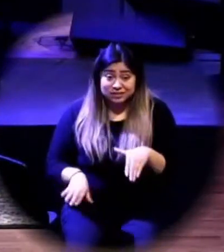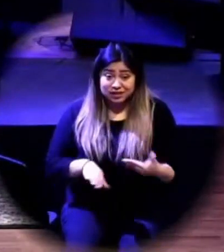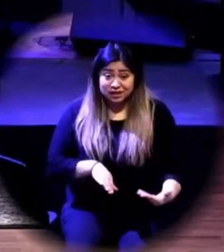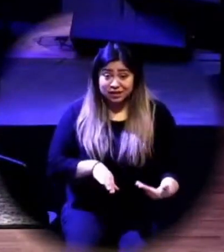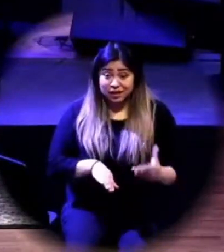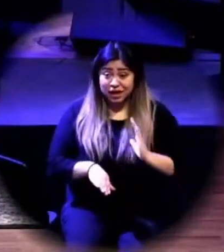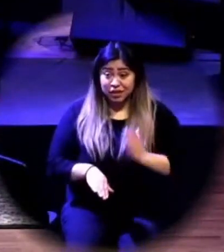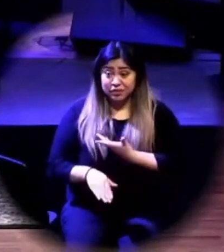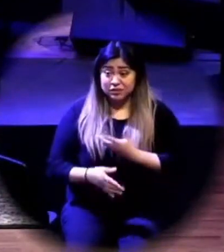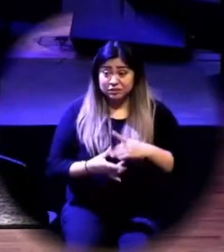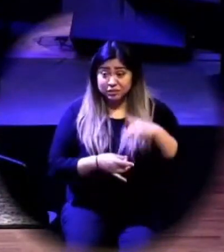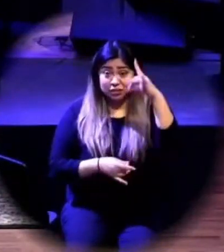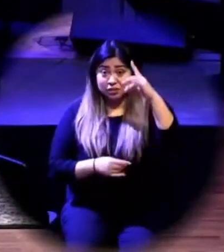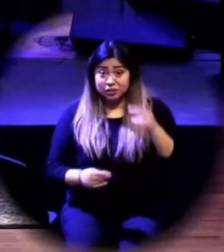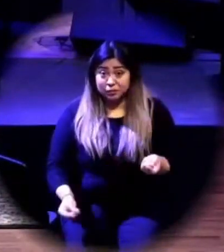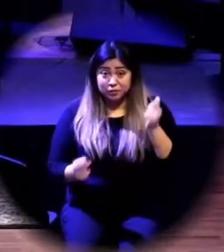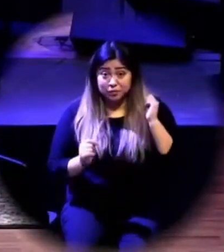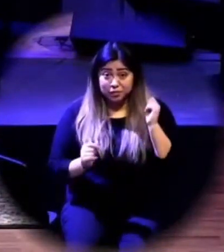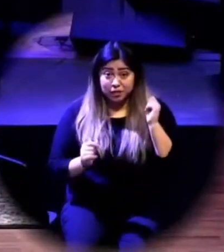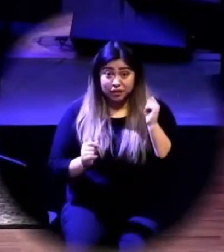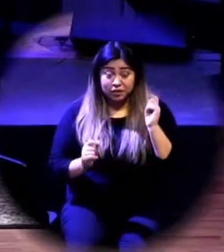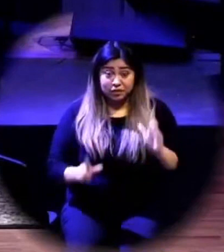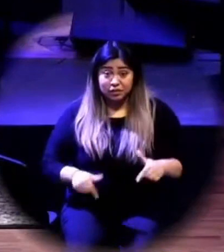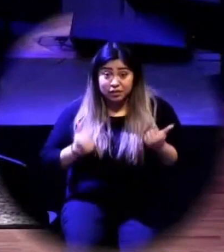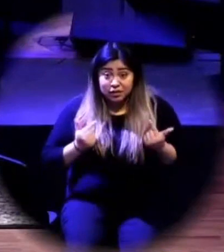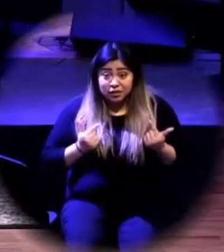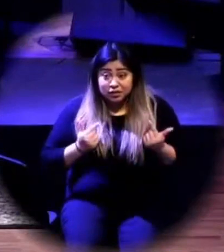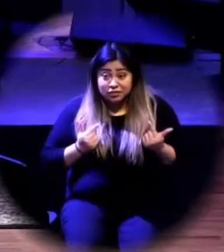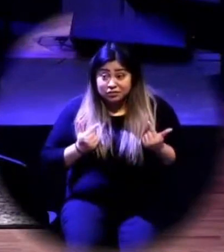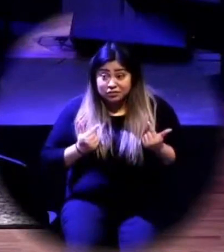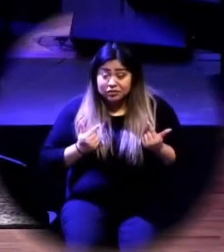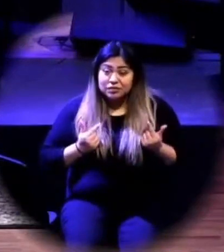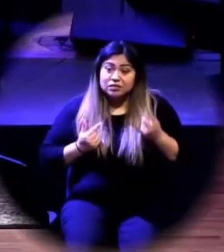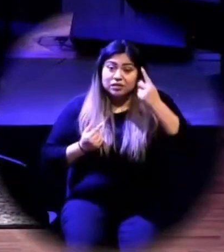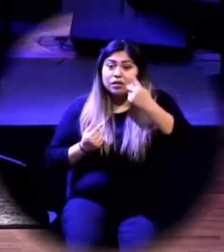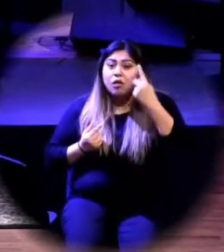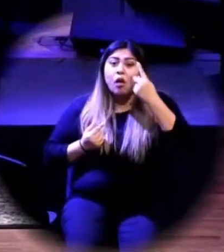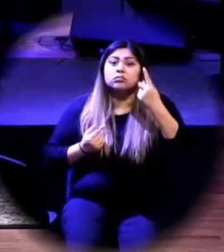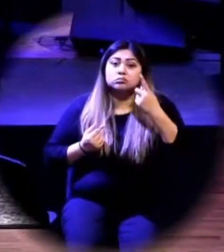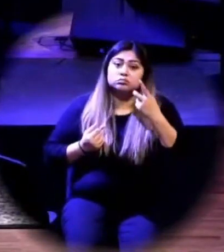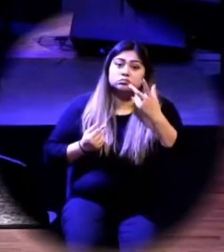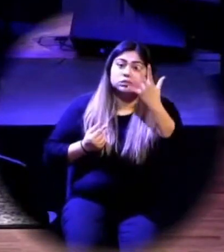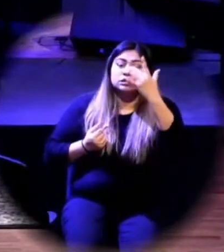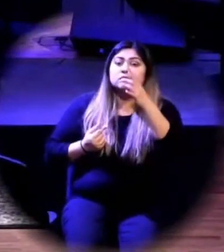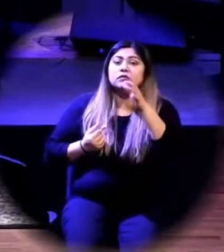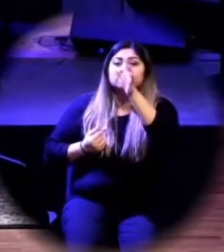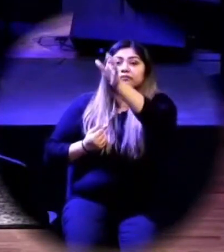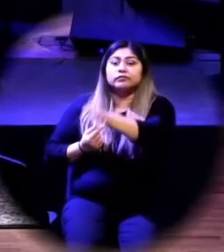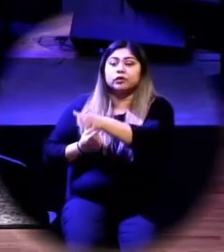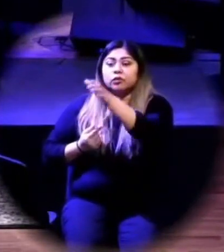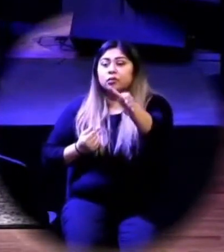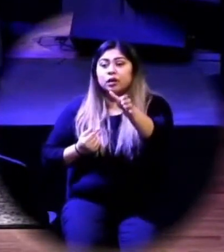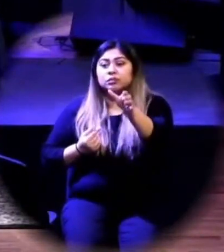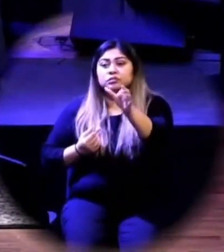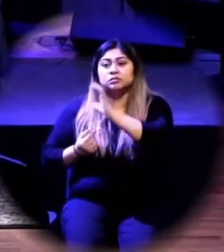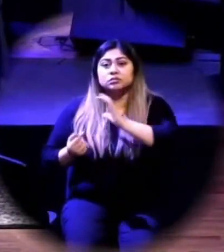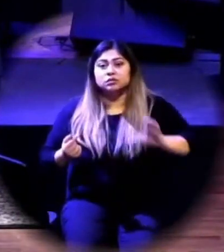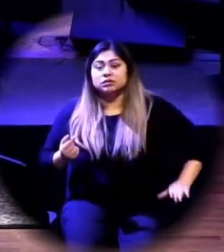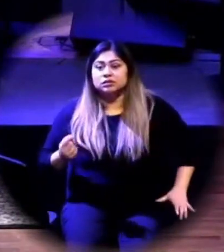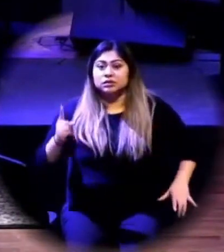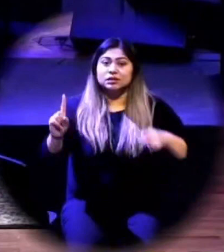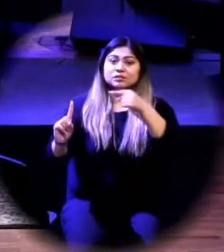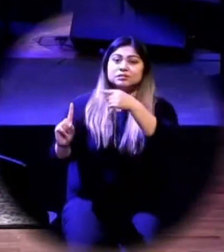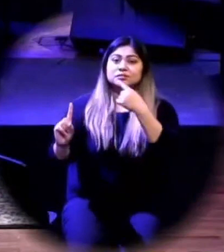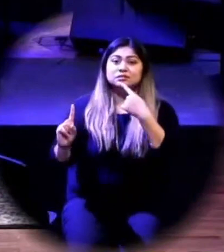that because of Jesus' promise to the thief on the cross. You know, he said, please remember me. And Jesus said, today you will be with me